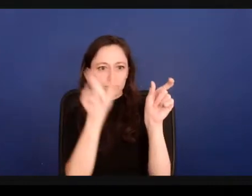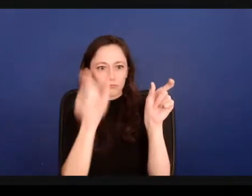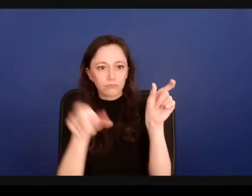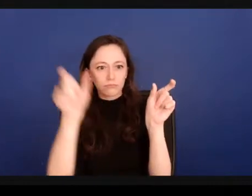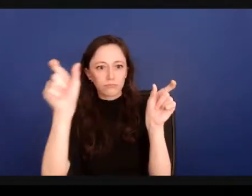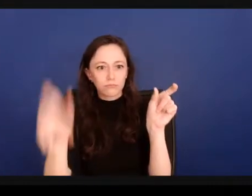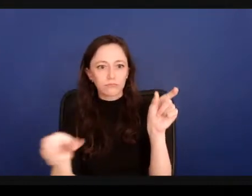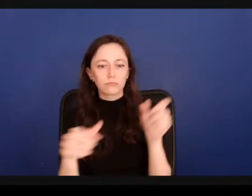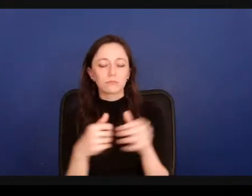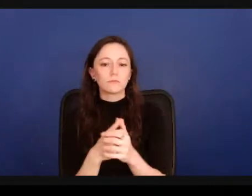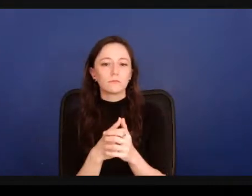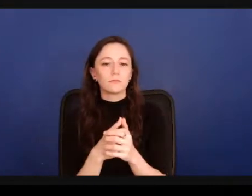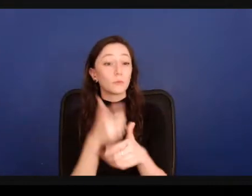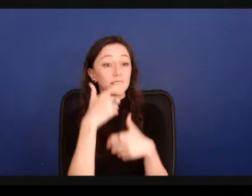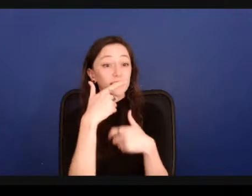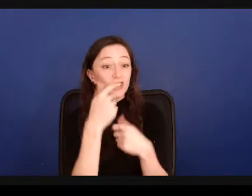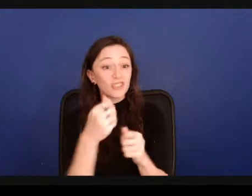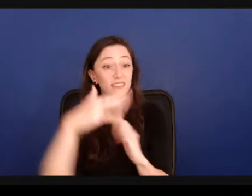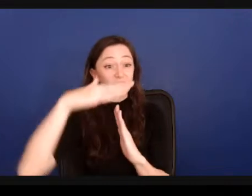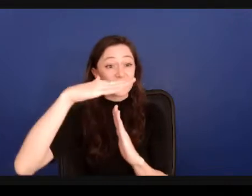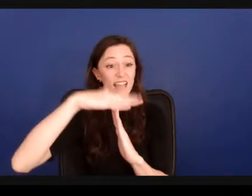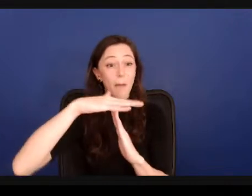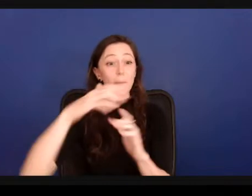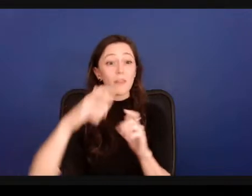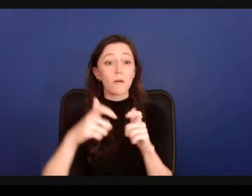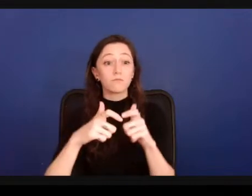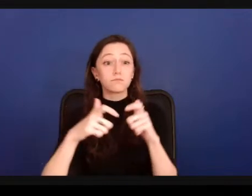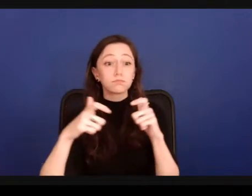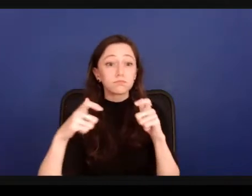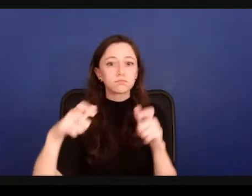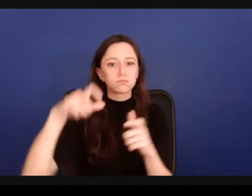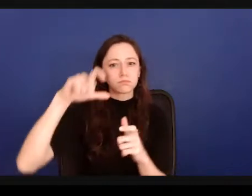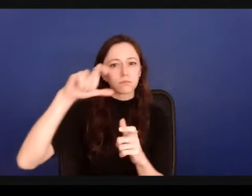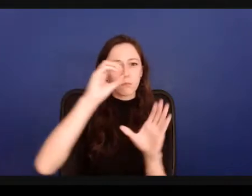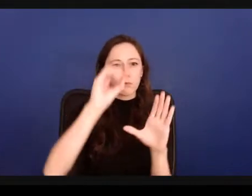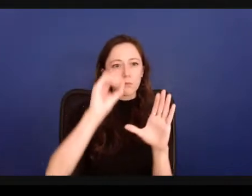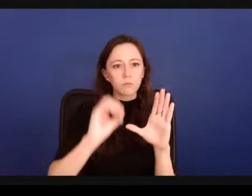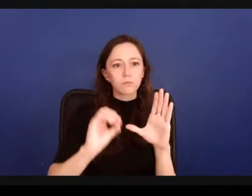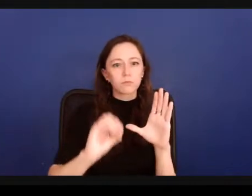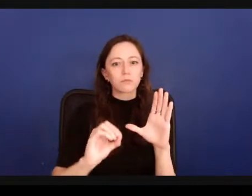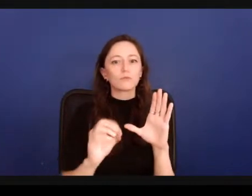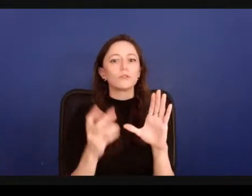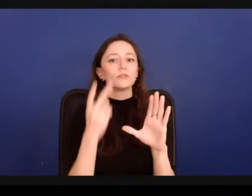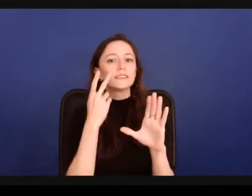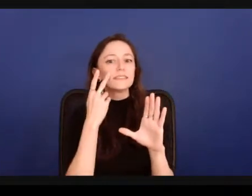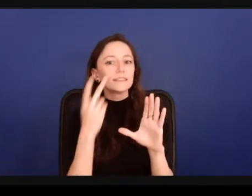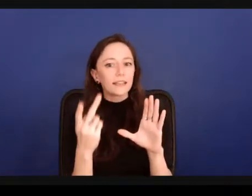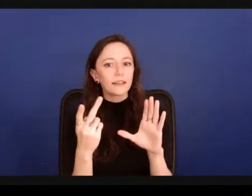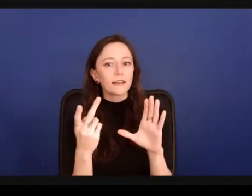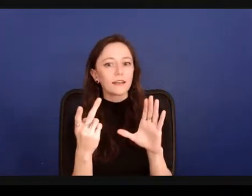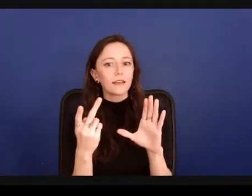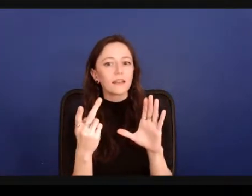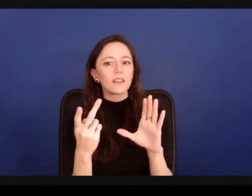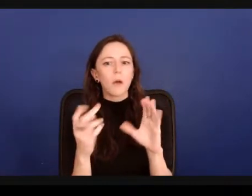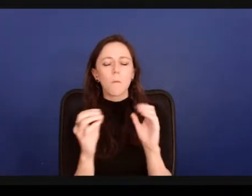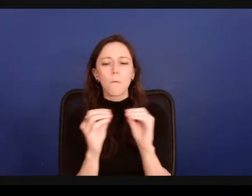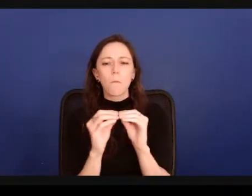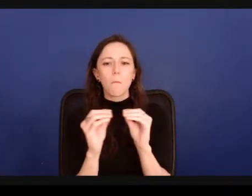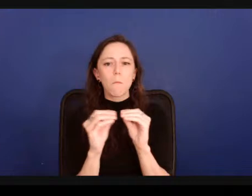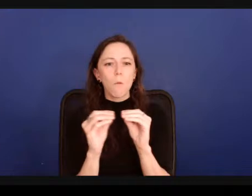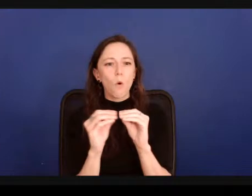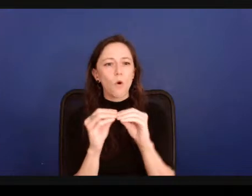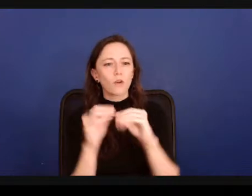at the top of this largest cluster of earthquakes, they seem to be getting progressively a little bit